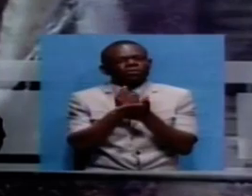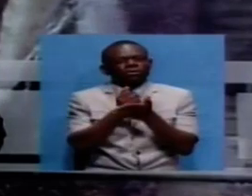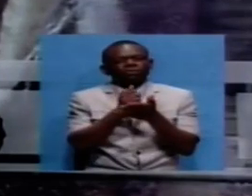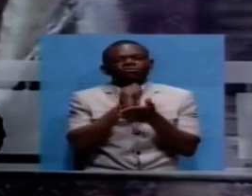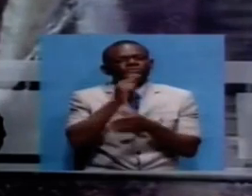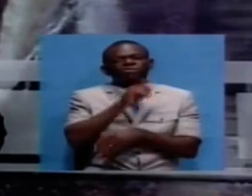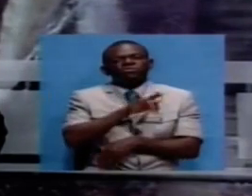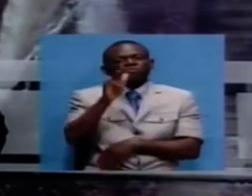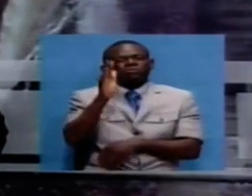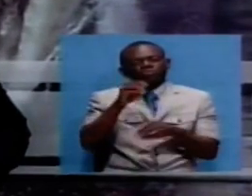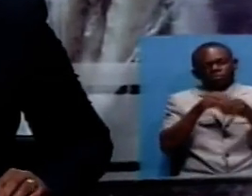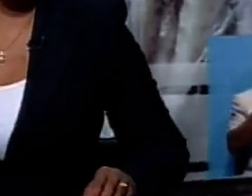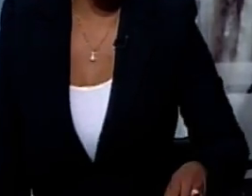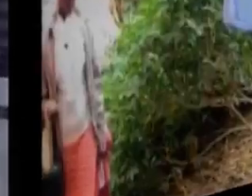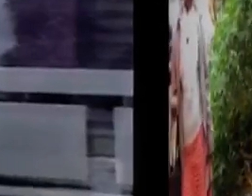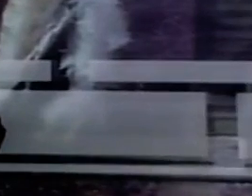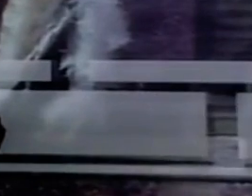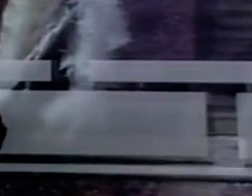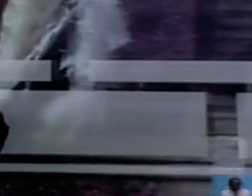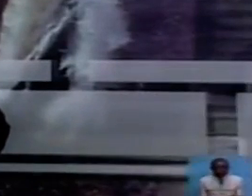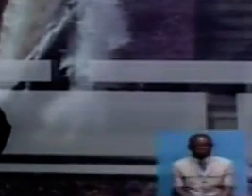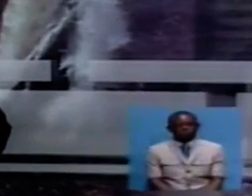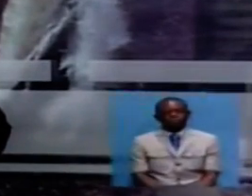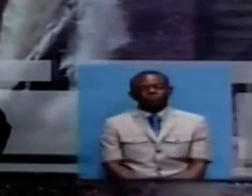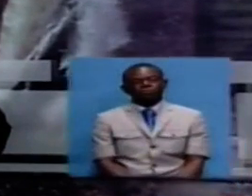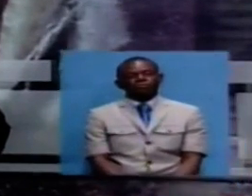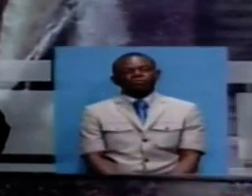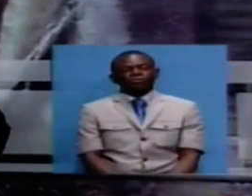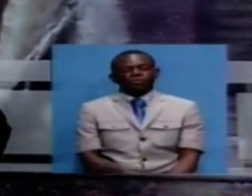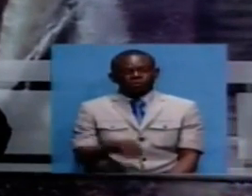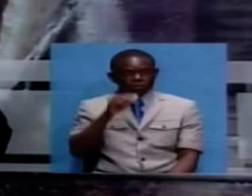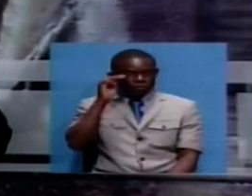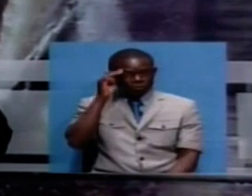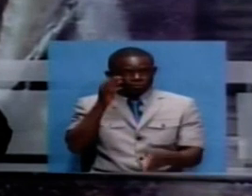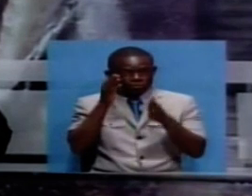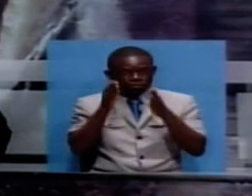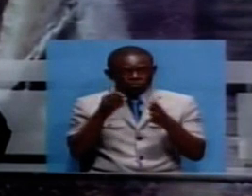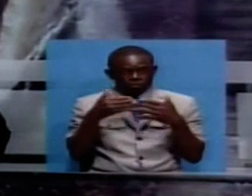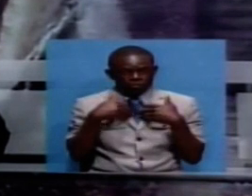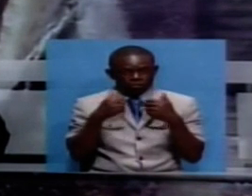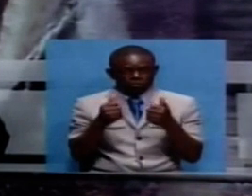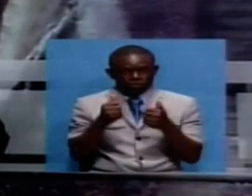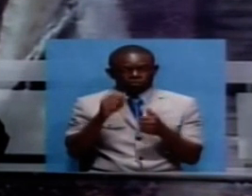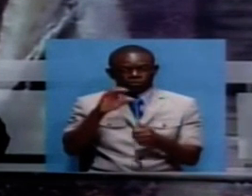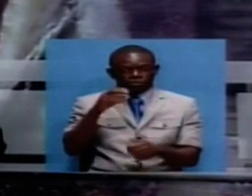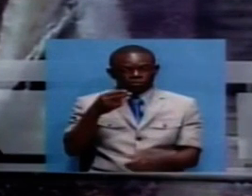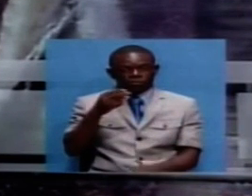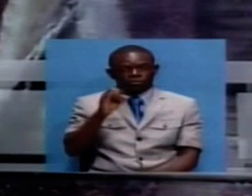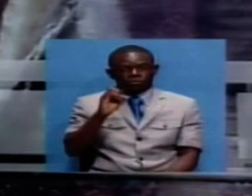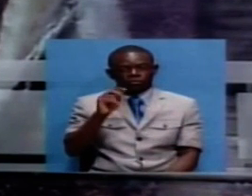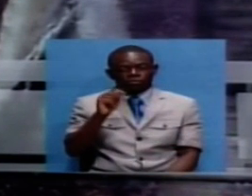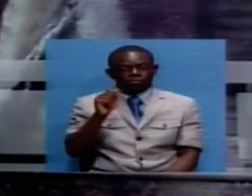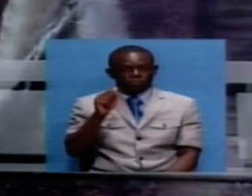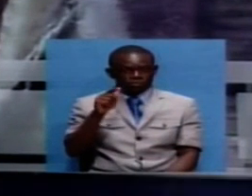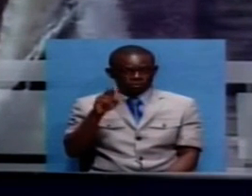services. We have details after this. Minister of Health Chitalu Chilufya says government has no intentions